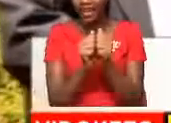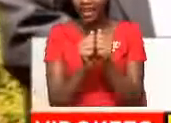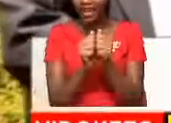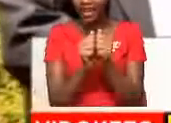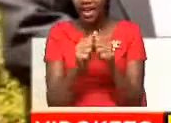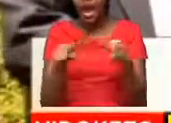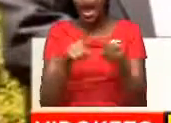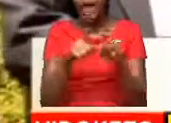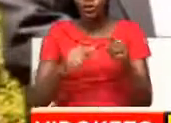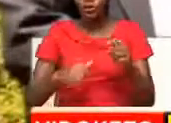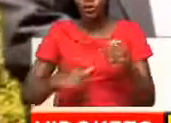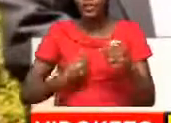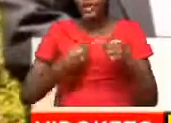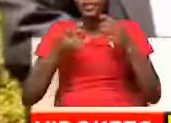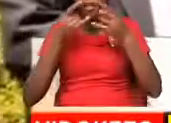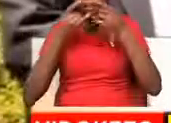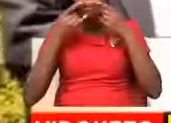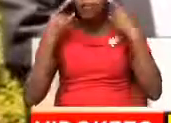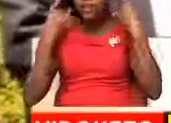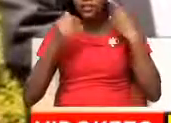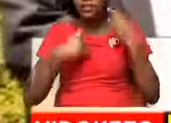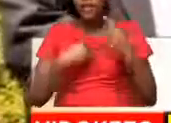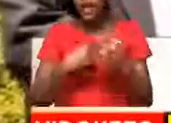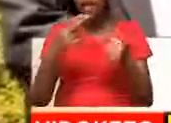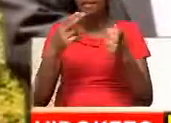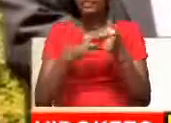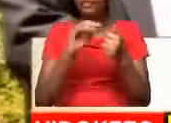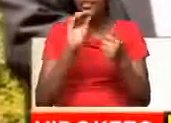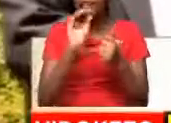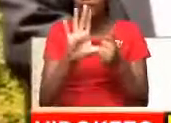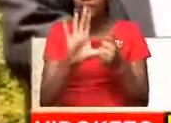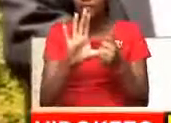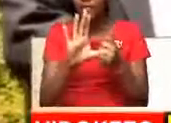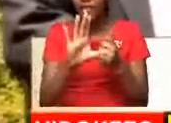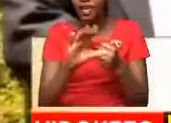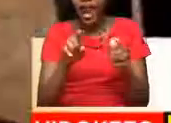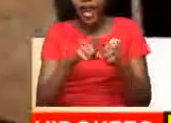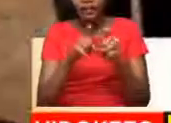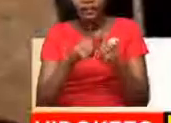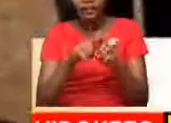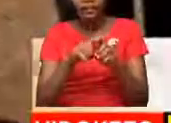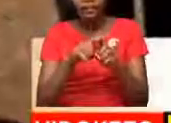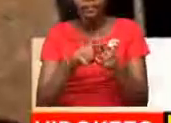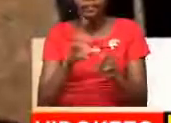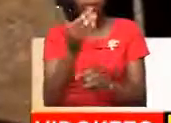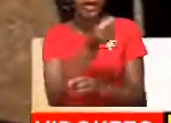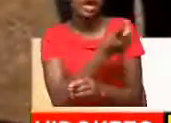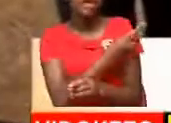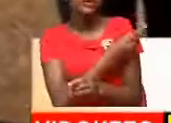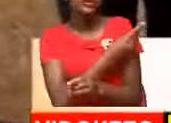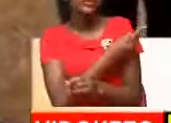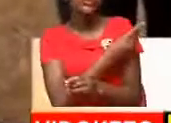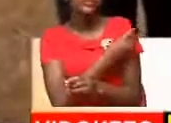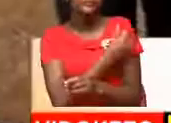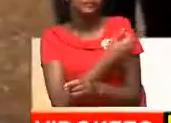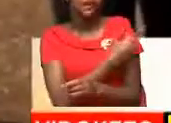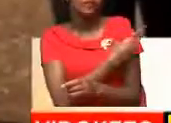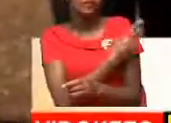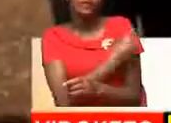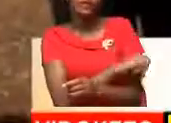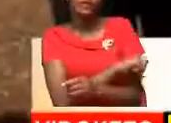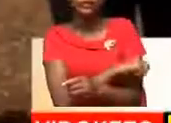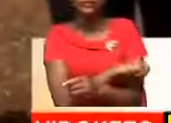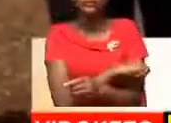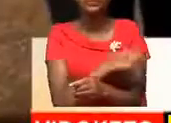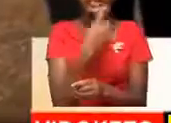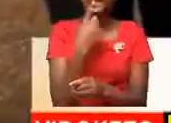the surgical masks, we have 75 box, each of them has 50. Daktari msimamizi wa hospitali hiyo Simon